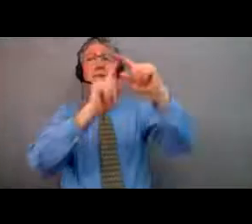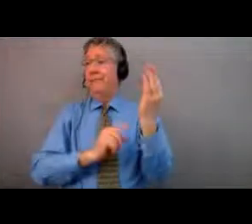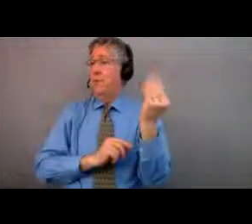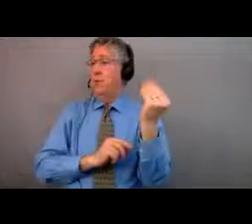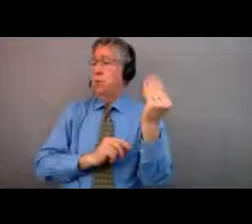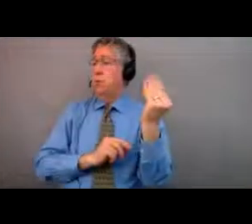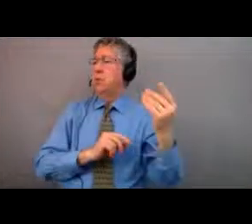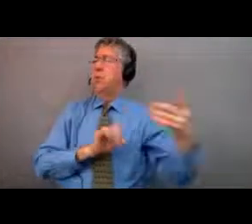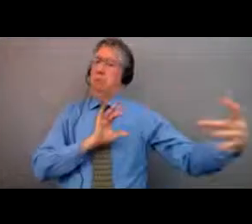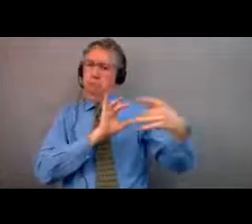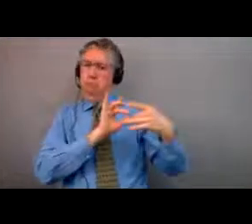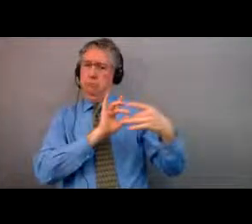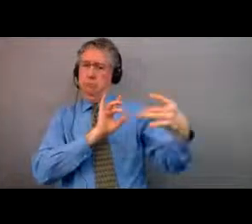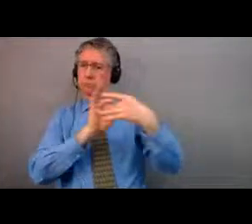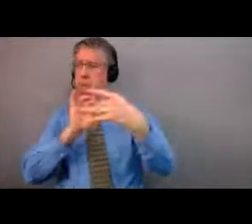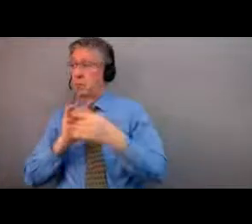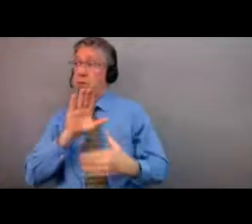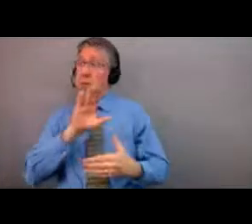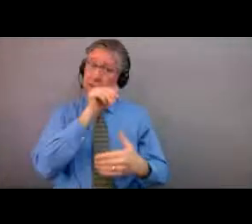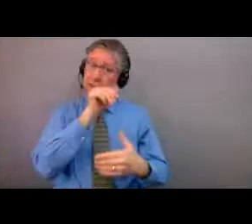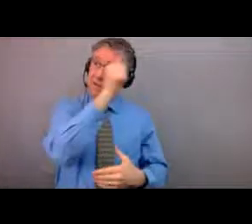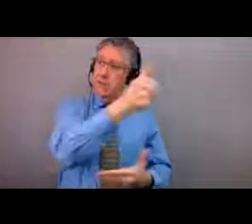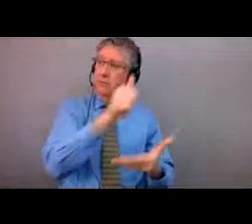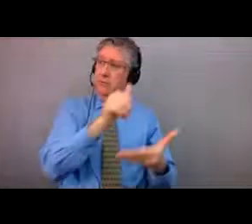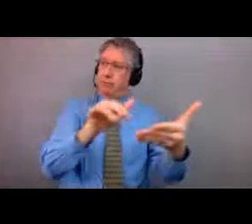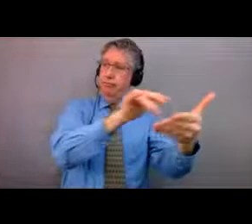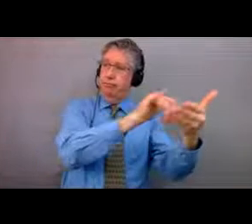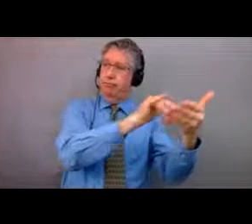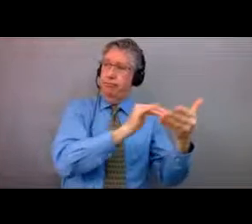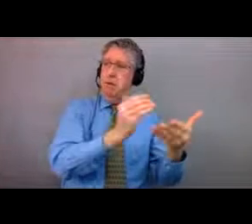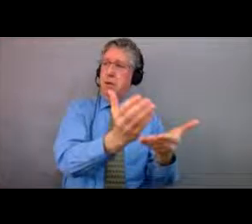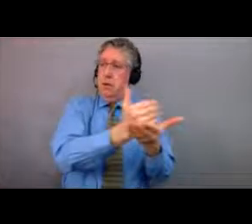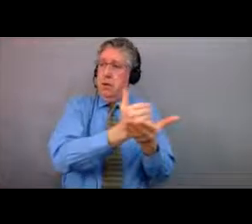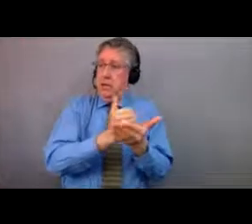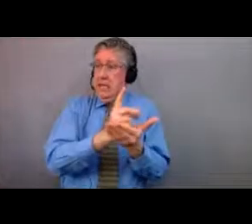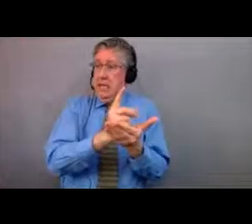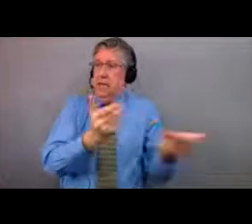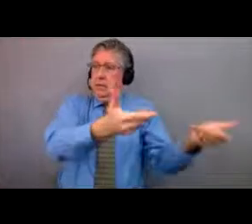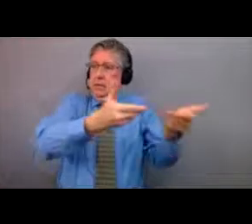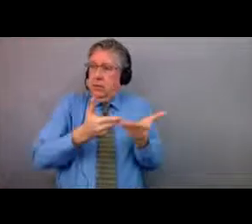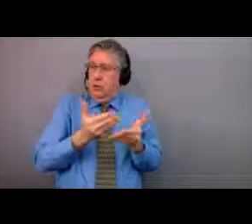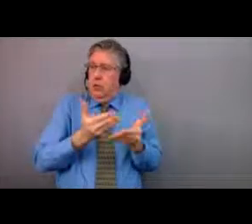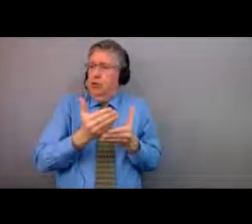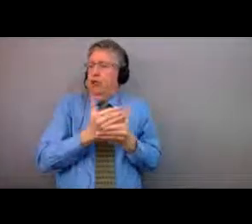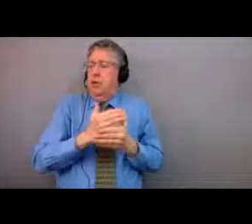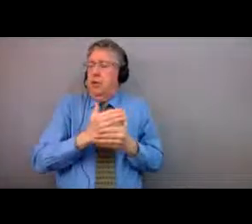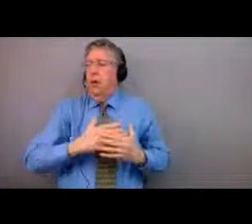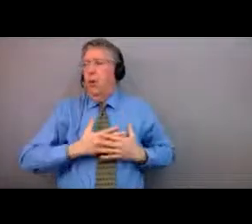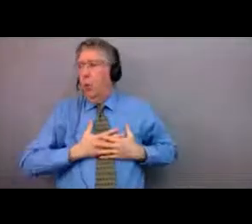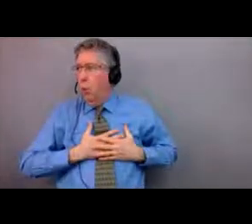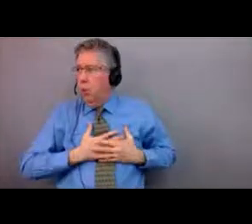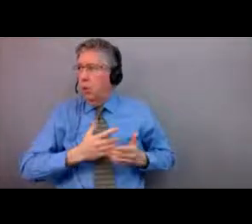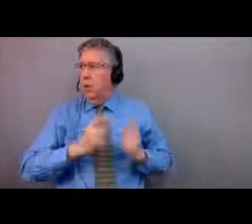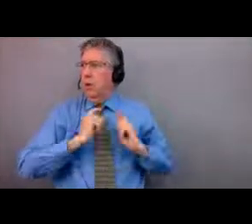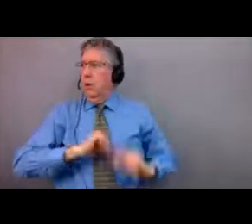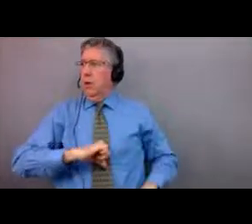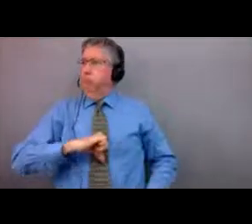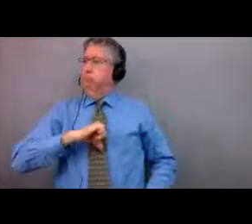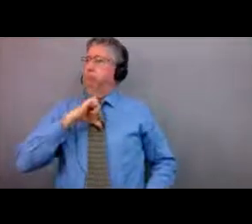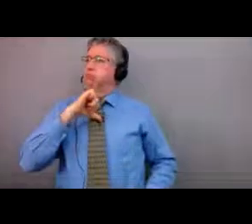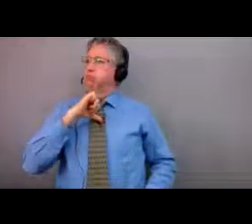data and bring them together at the international level. And I'm very proud of the fact that we are continuing to do